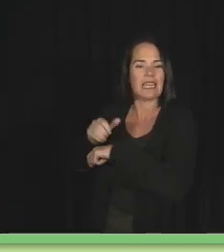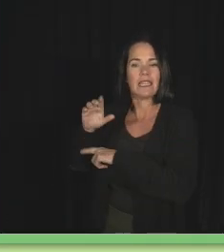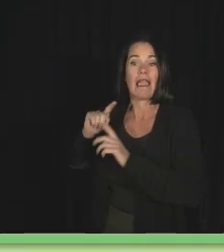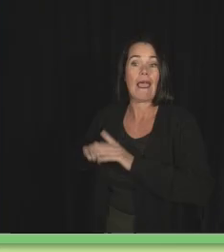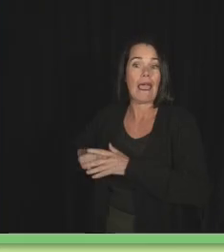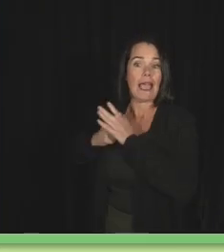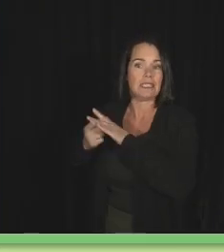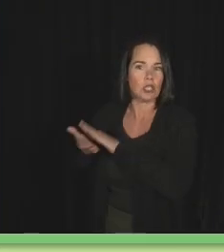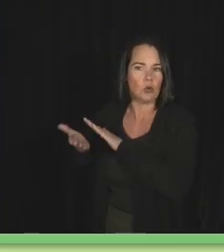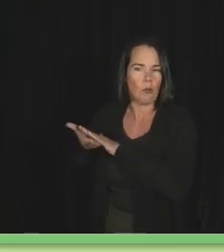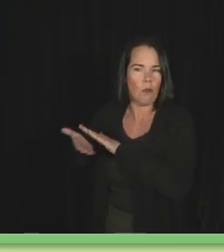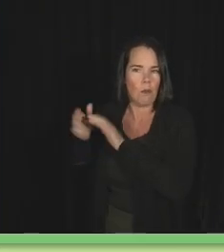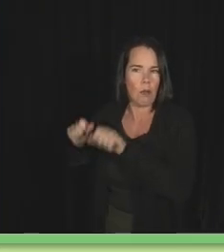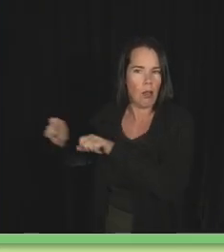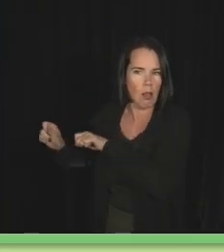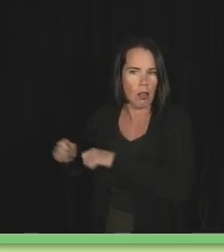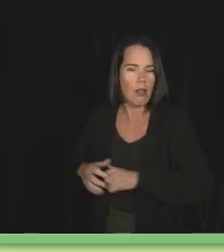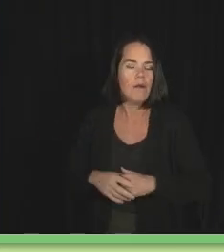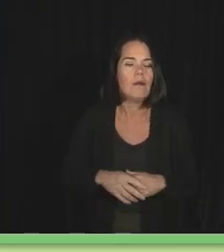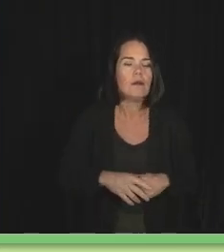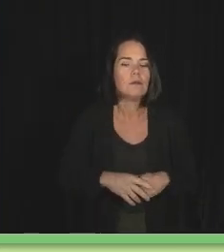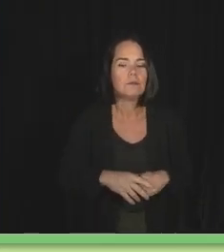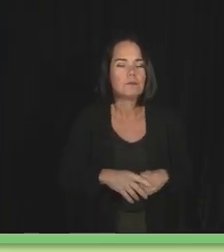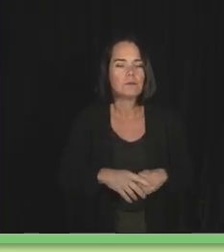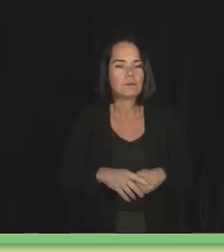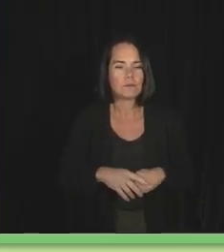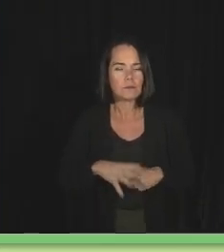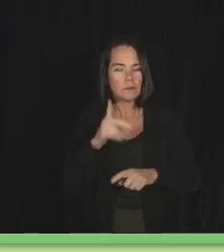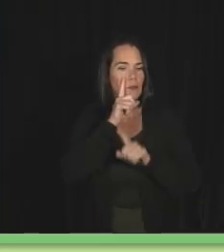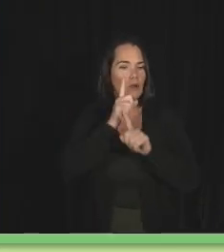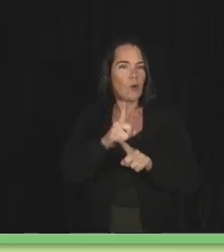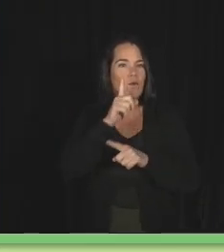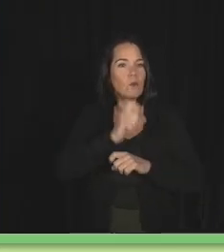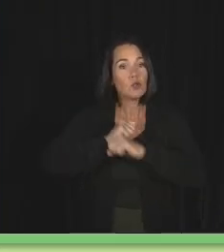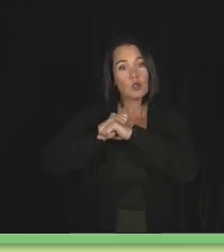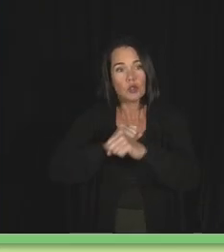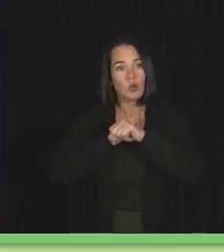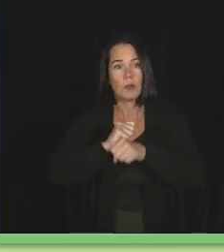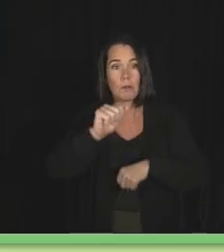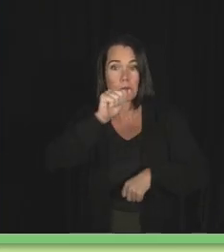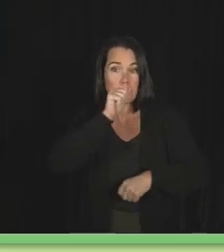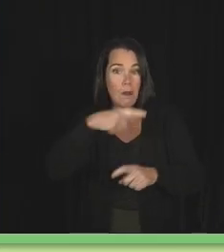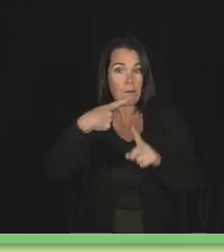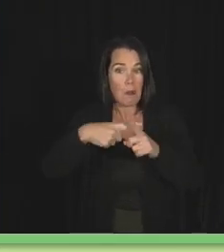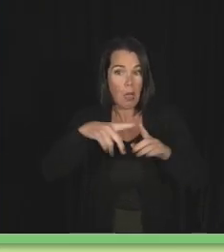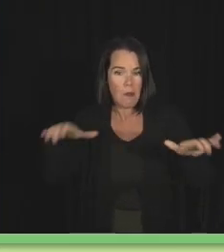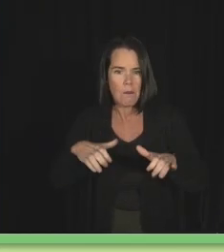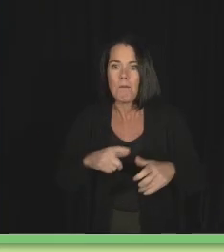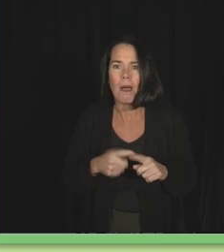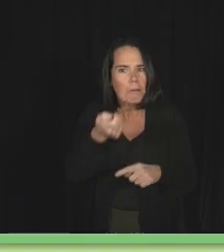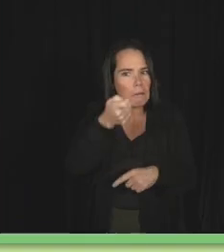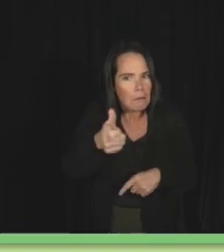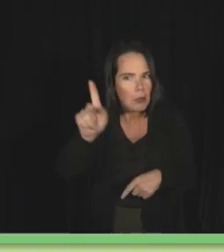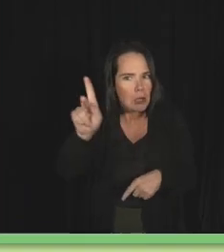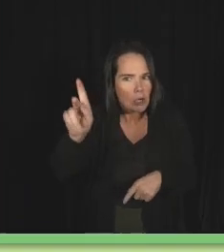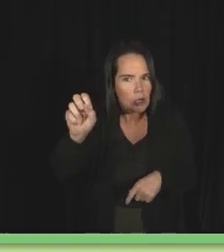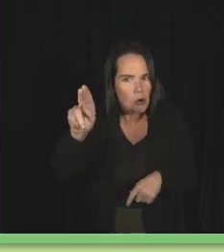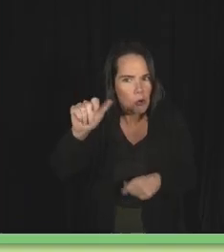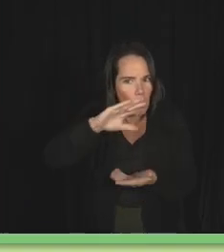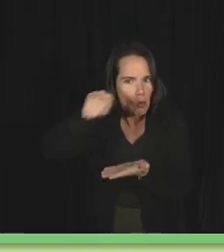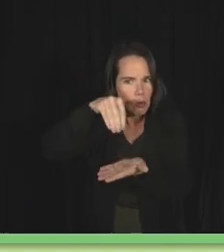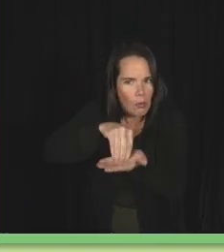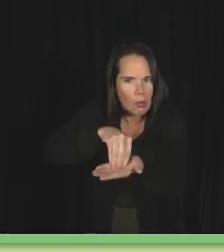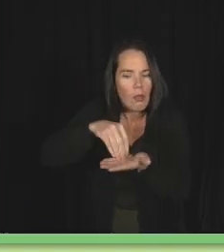So with the goal of security, privacy, and performance, with a minimal kernel, direct